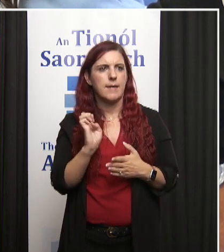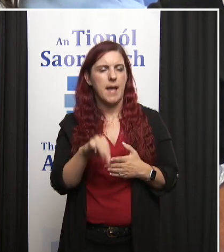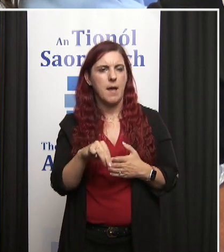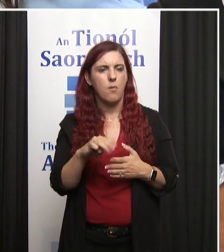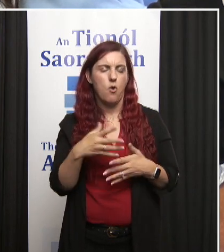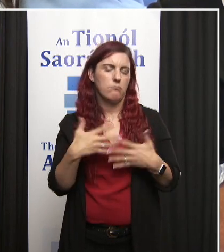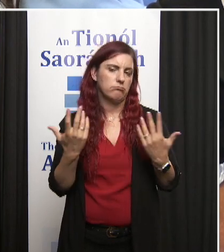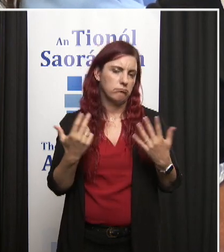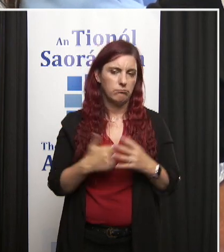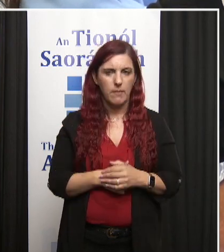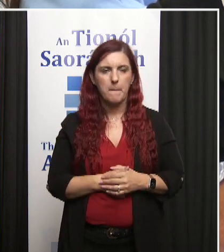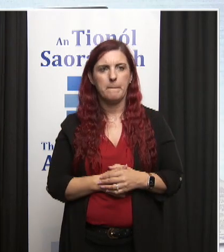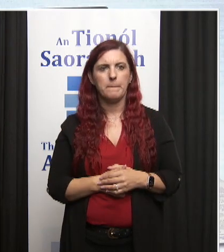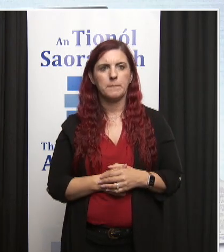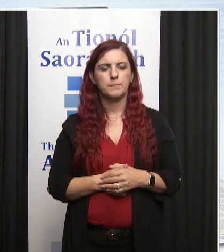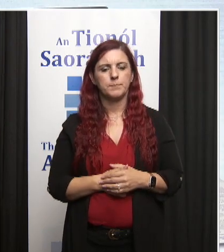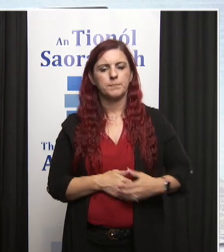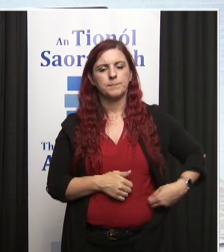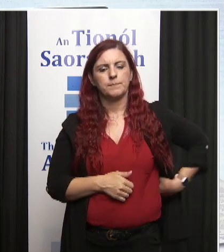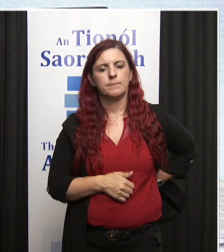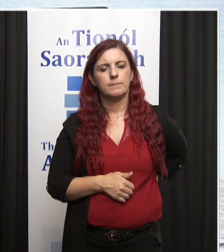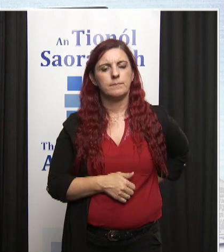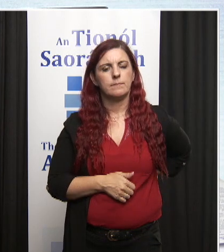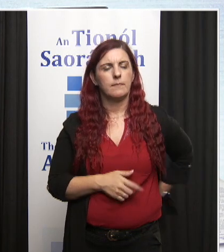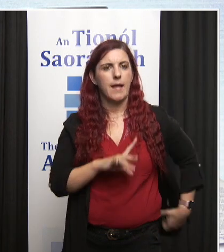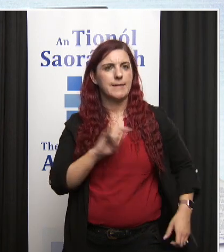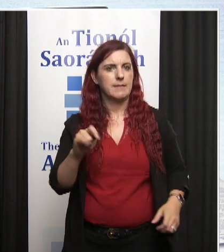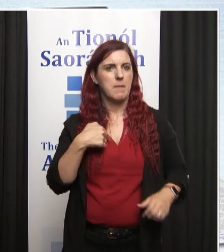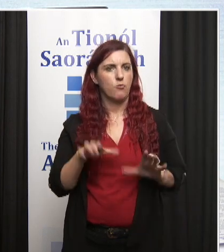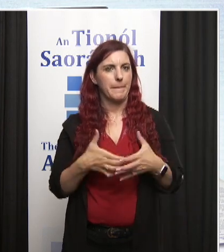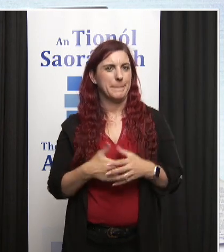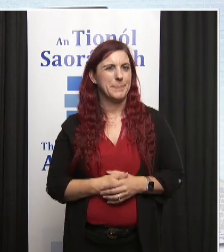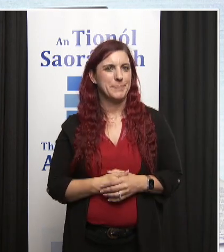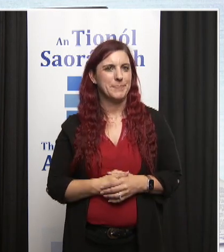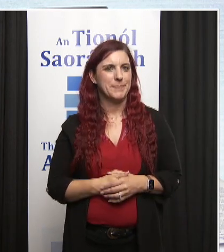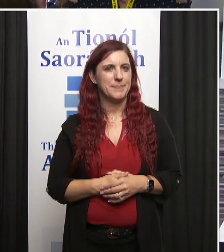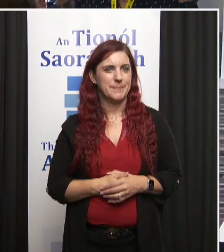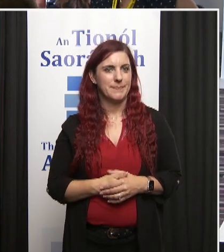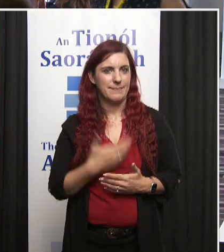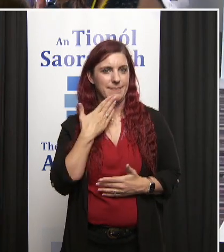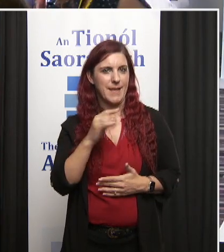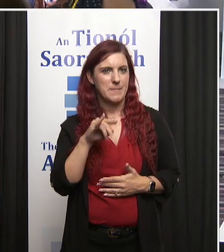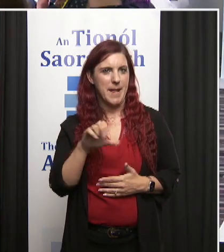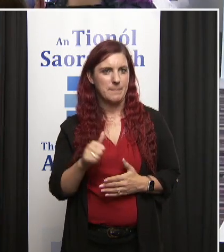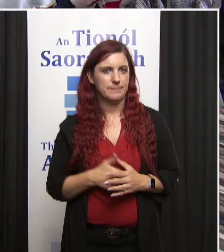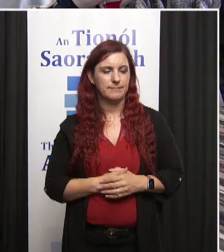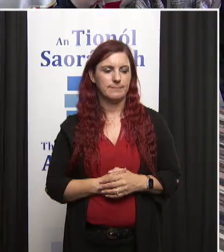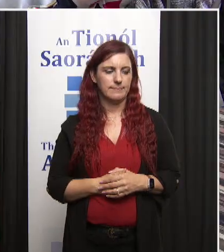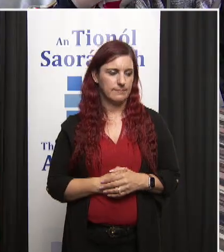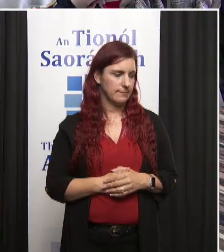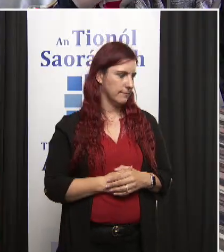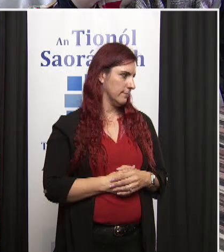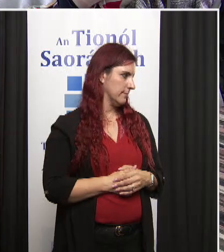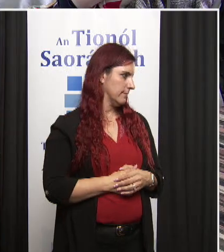on council or local areas. So that's us. Okay, Mia, thank you.